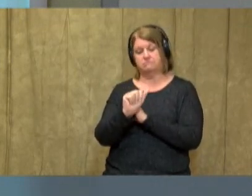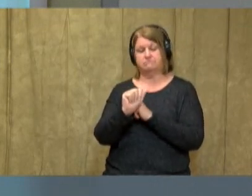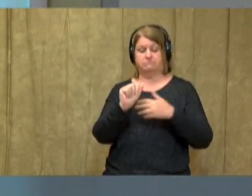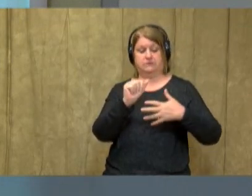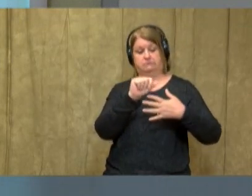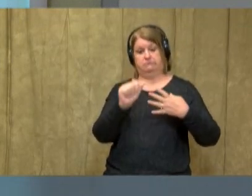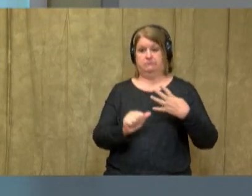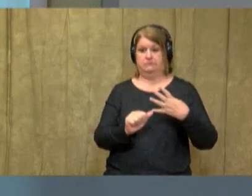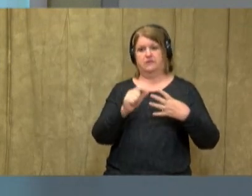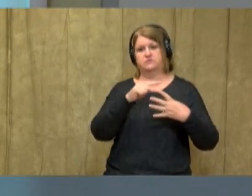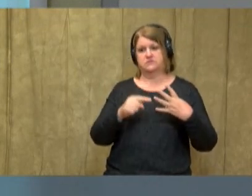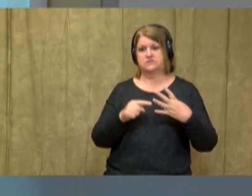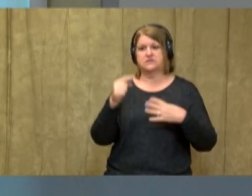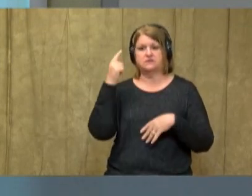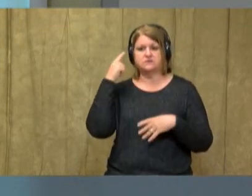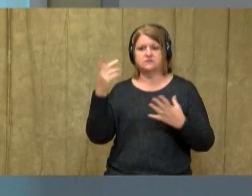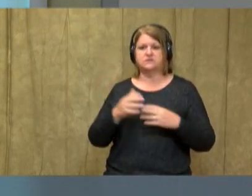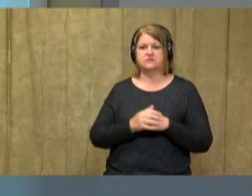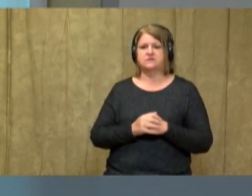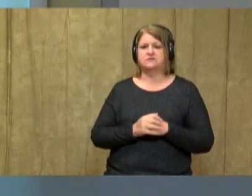say ah.